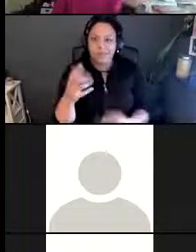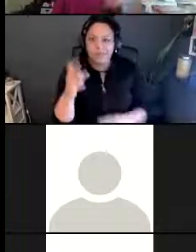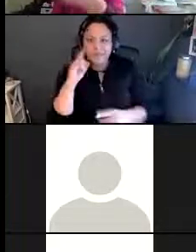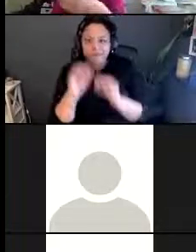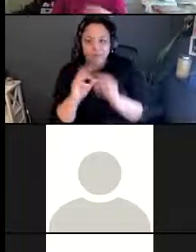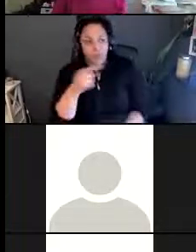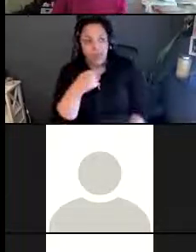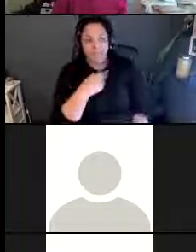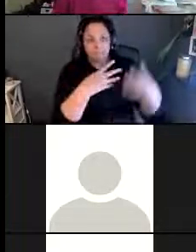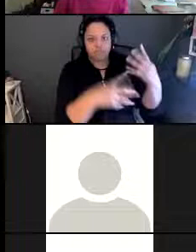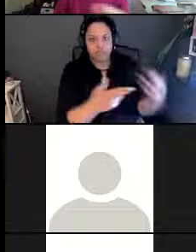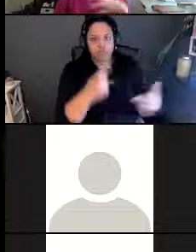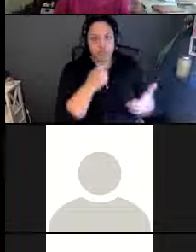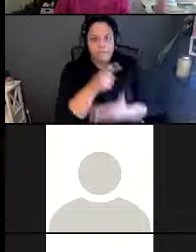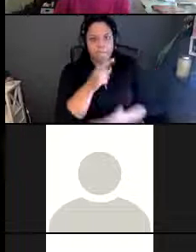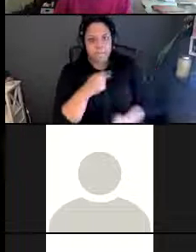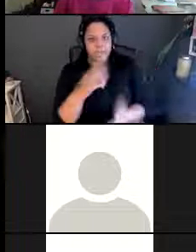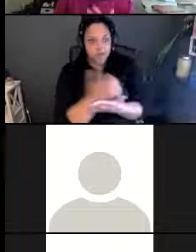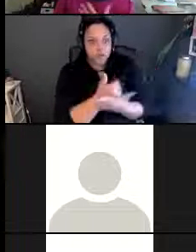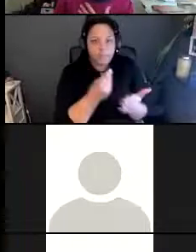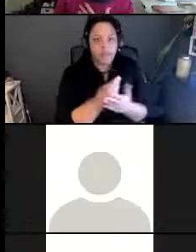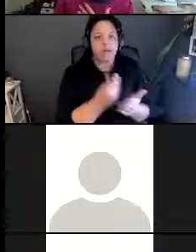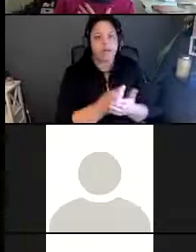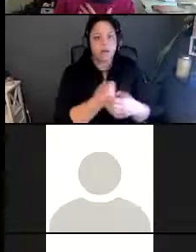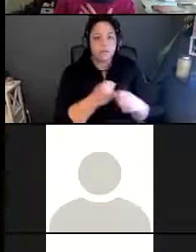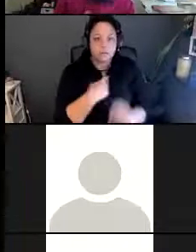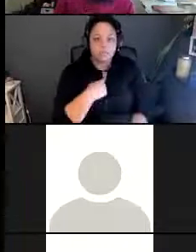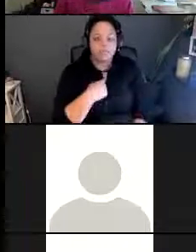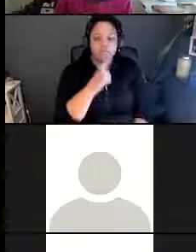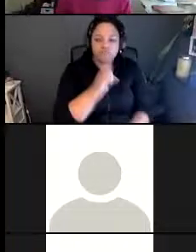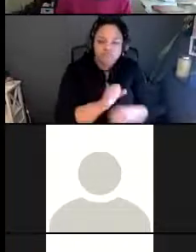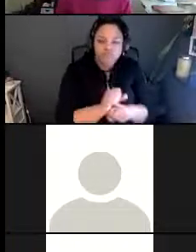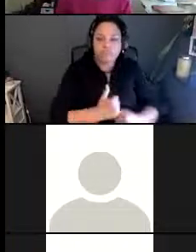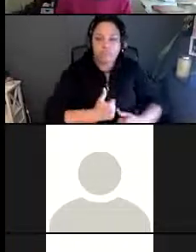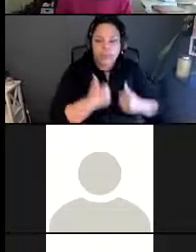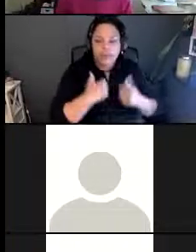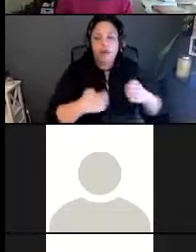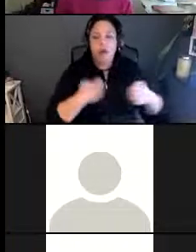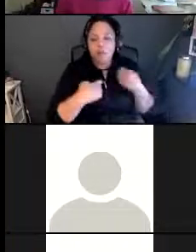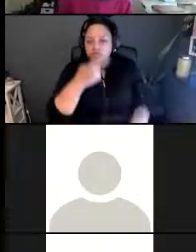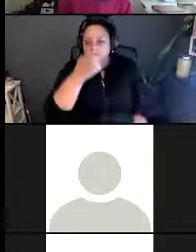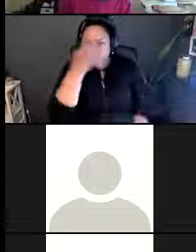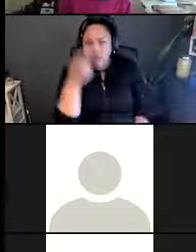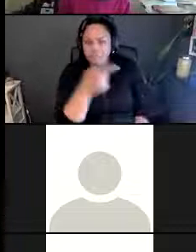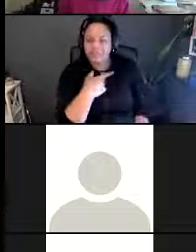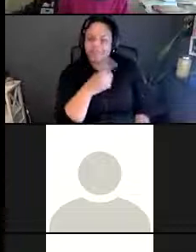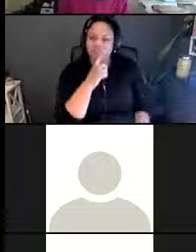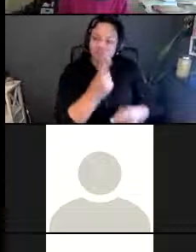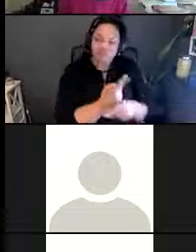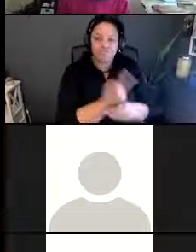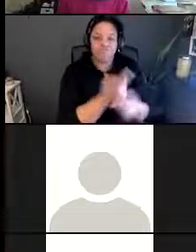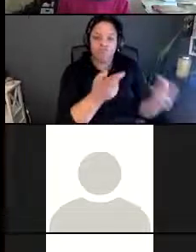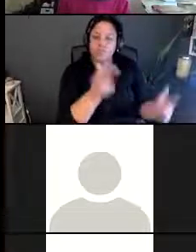or making a decent living or dealing with emotional trauma, and strengthening community action